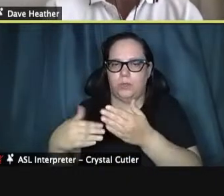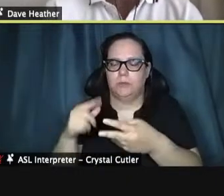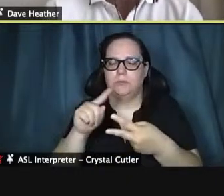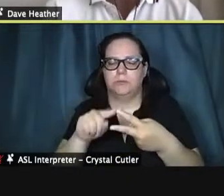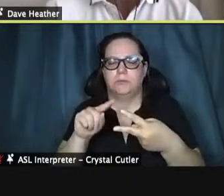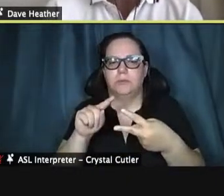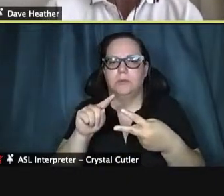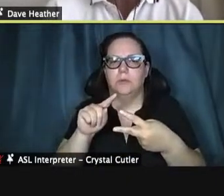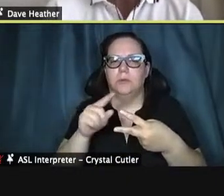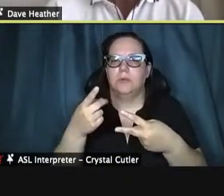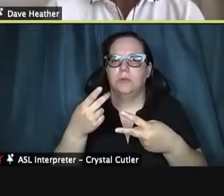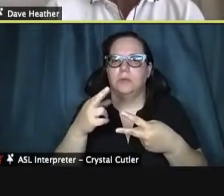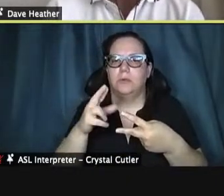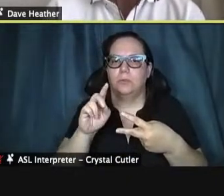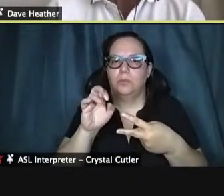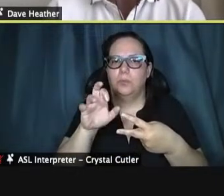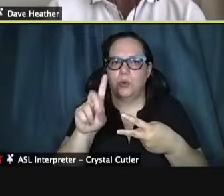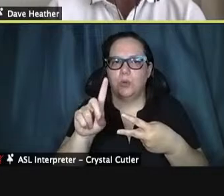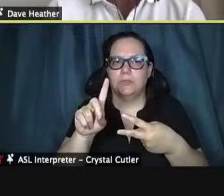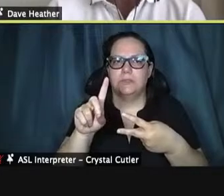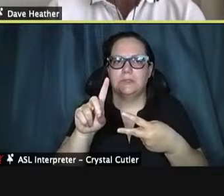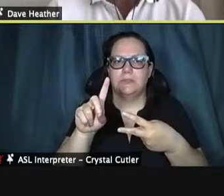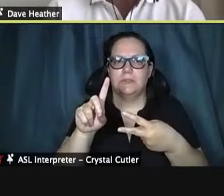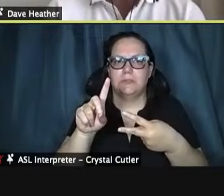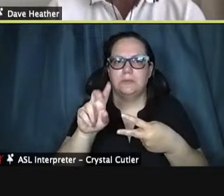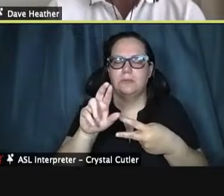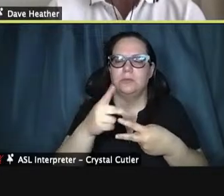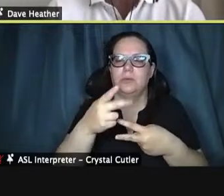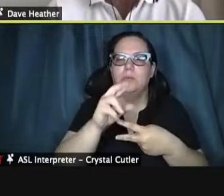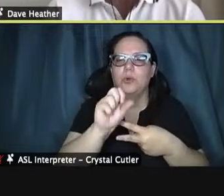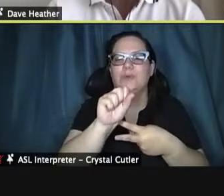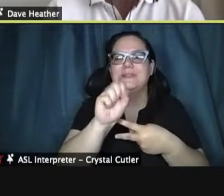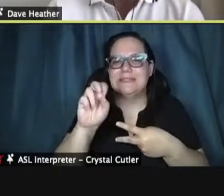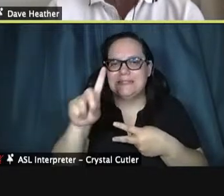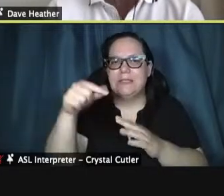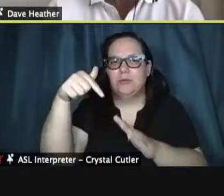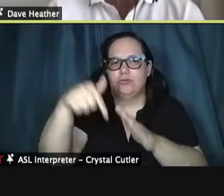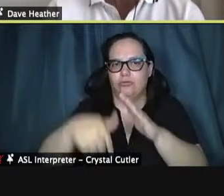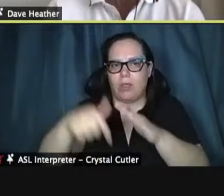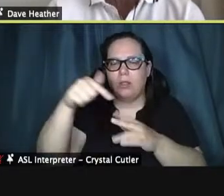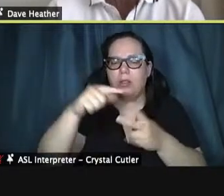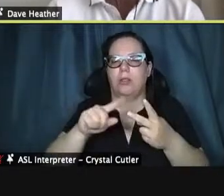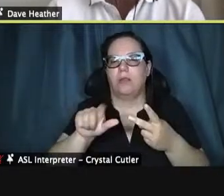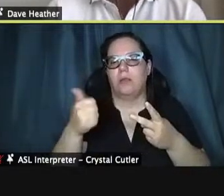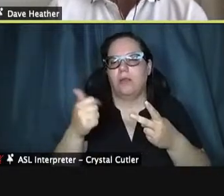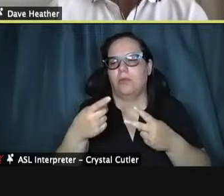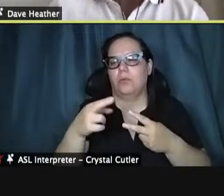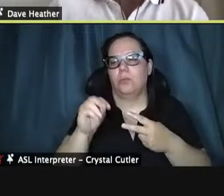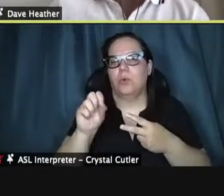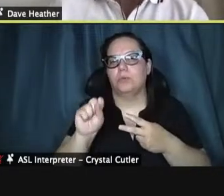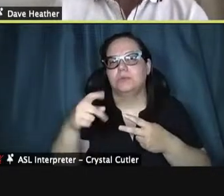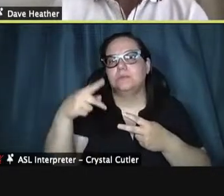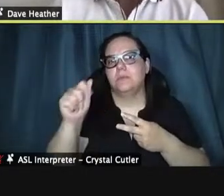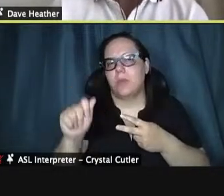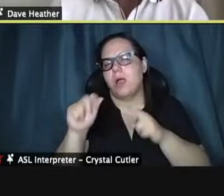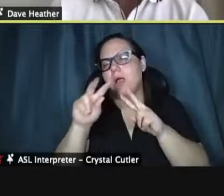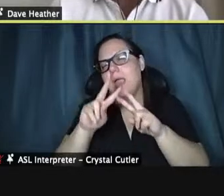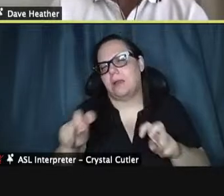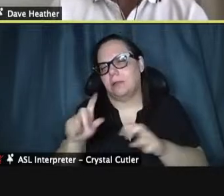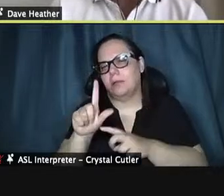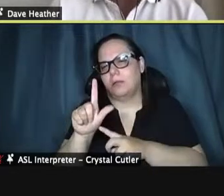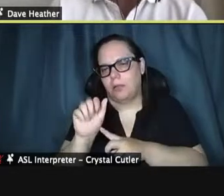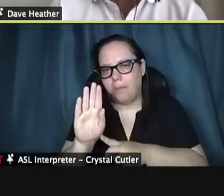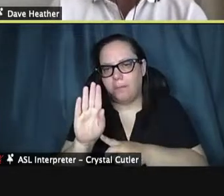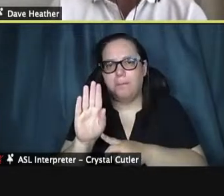the PROCEED drill, and the other is the Prosper Analytical Laboratory. You can see those in